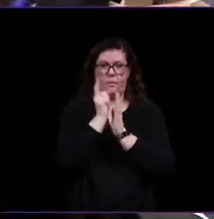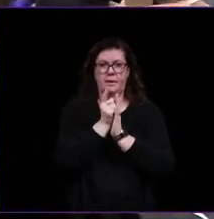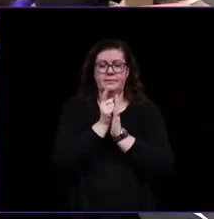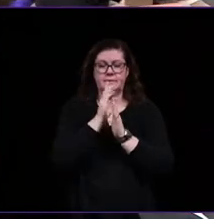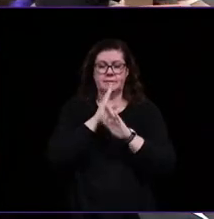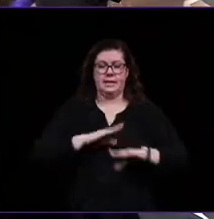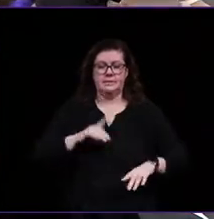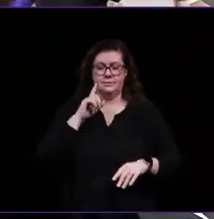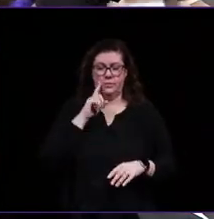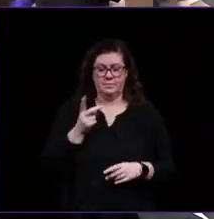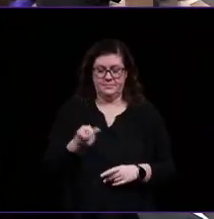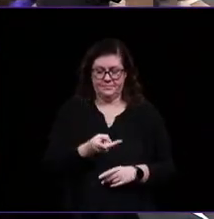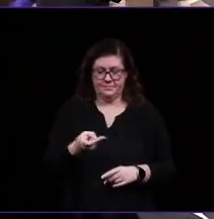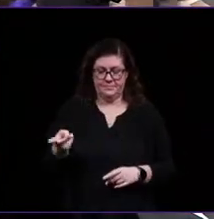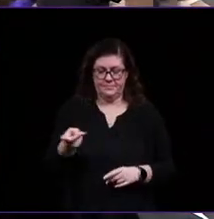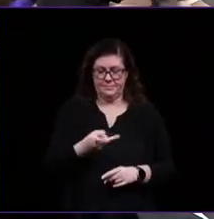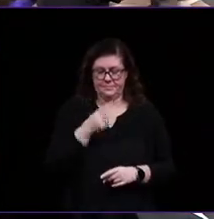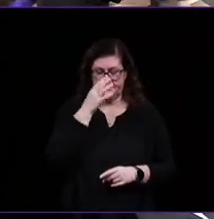memory?